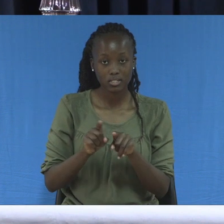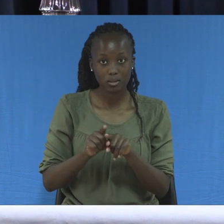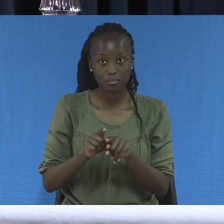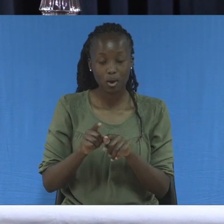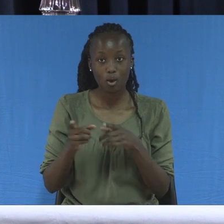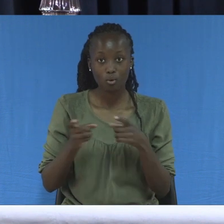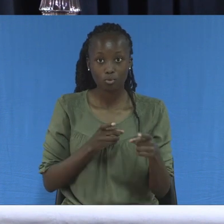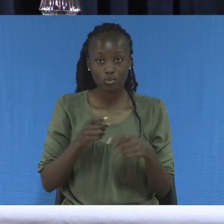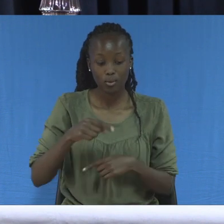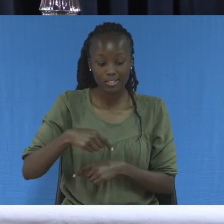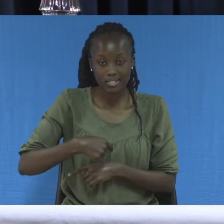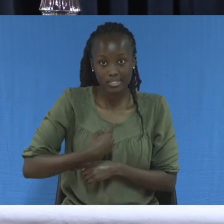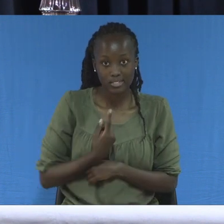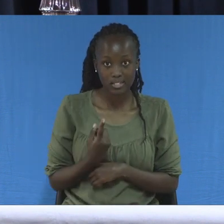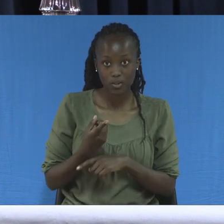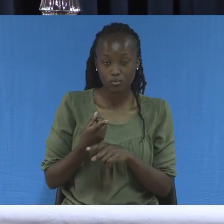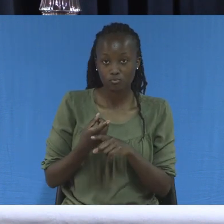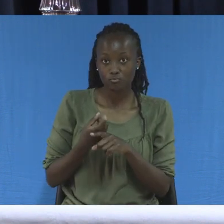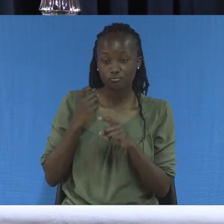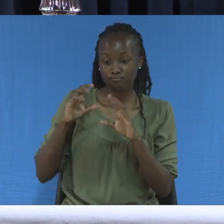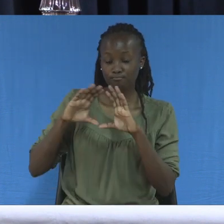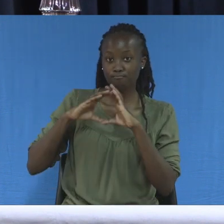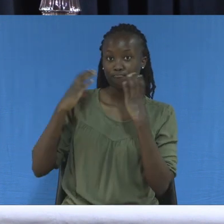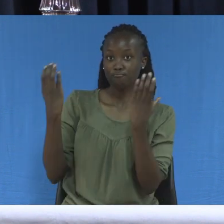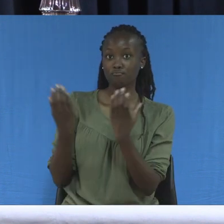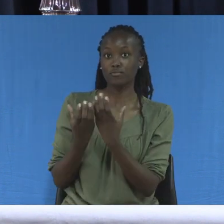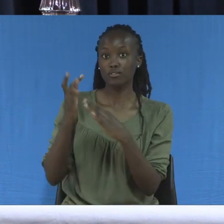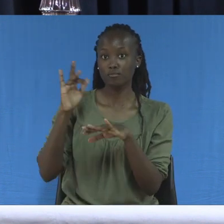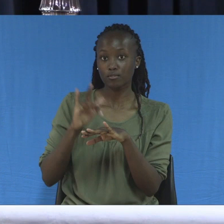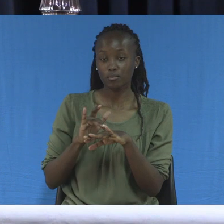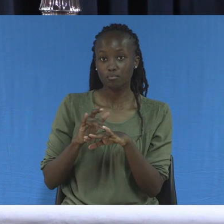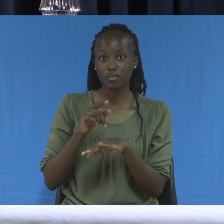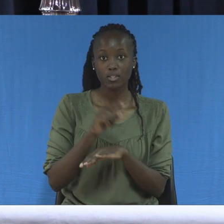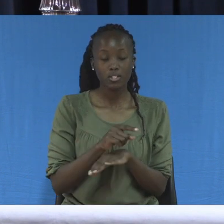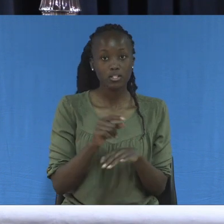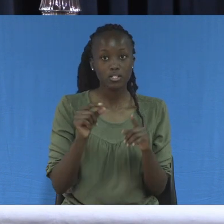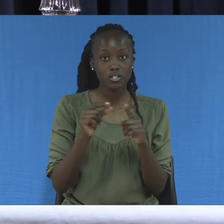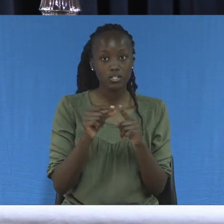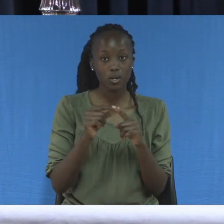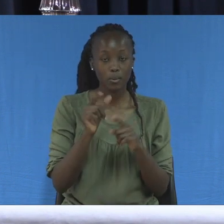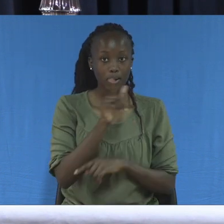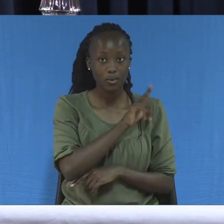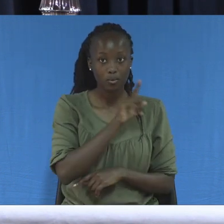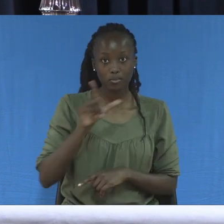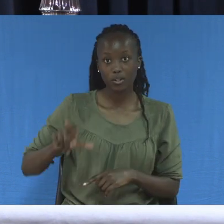from being polluted by the world. This is the word of the Lord.